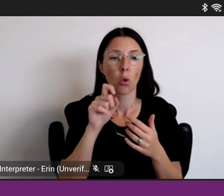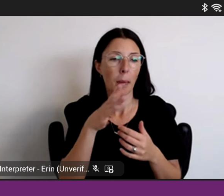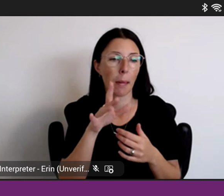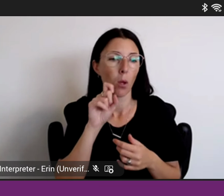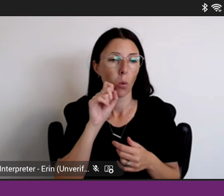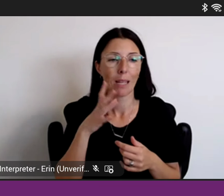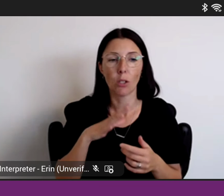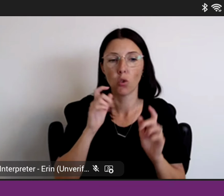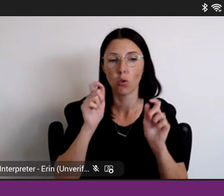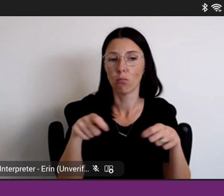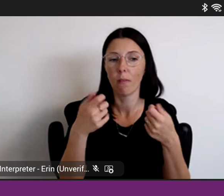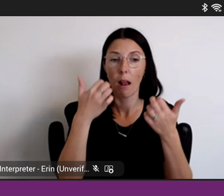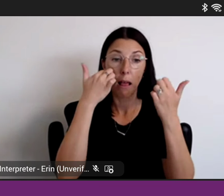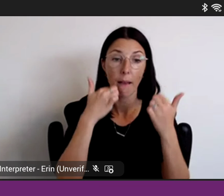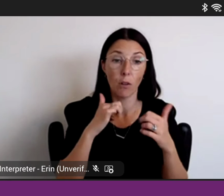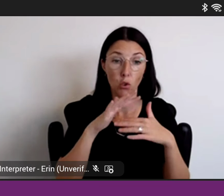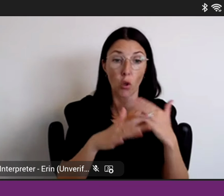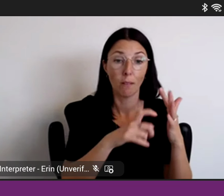6.